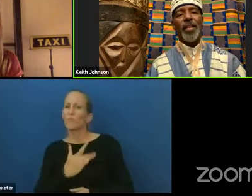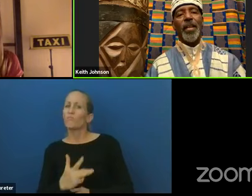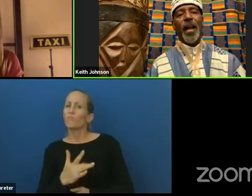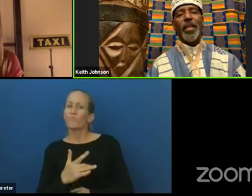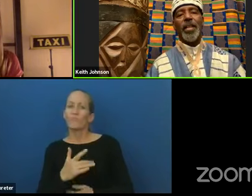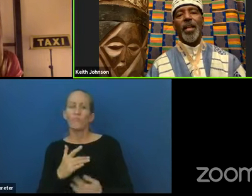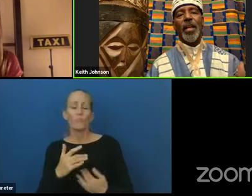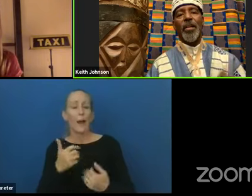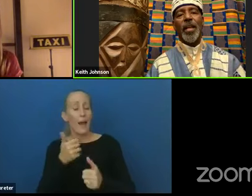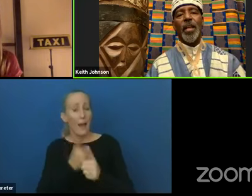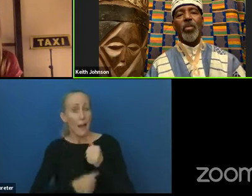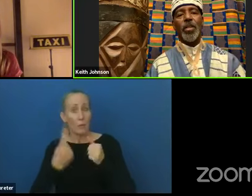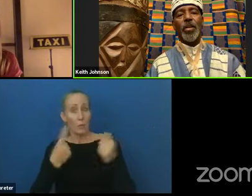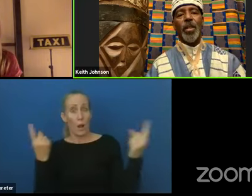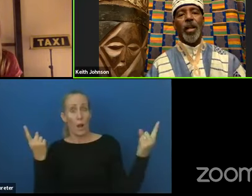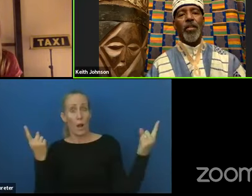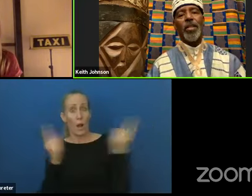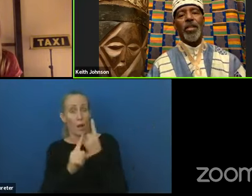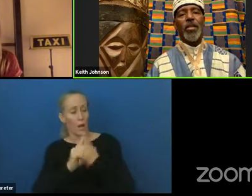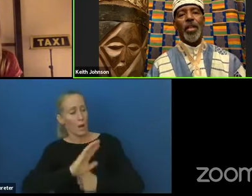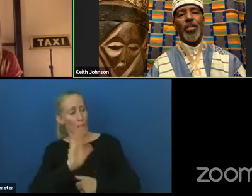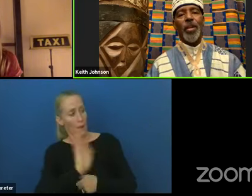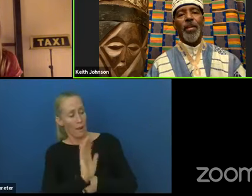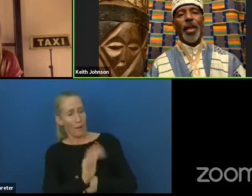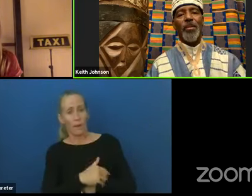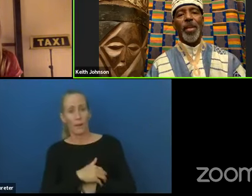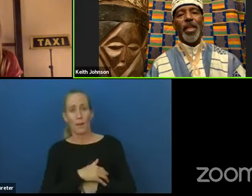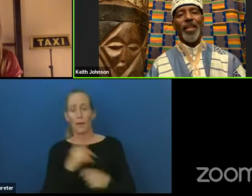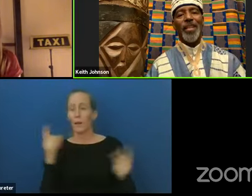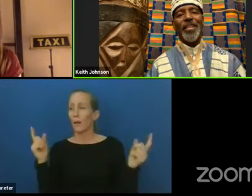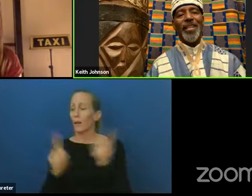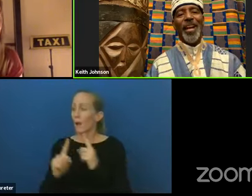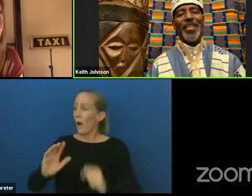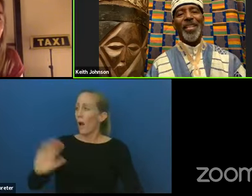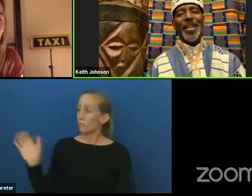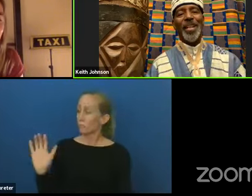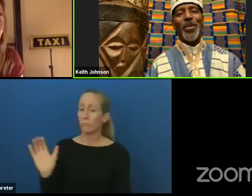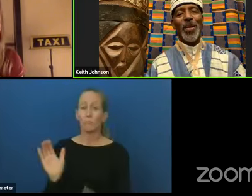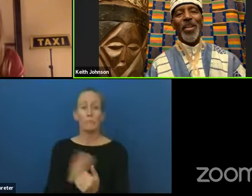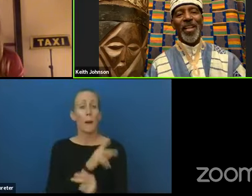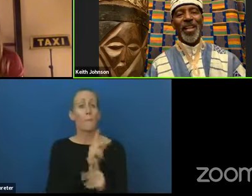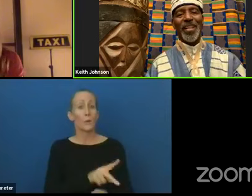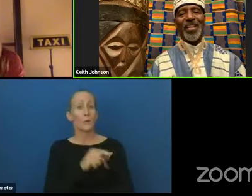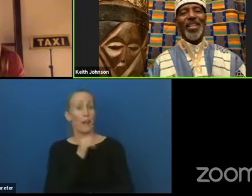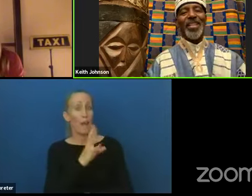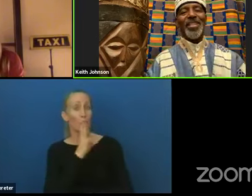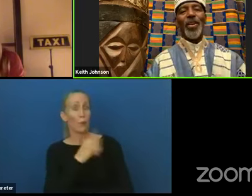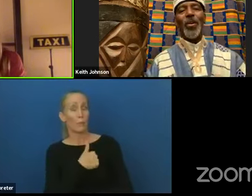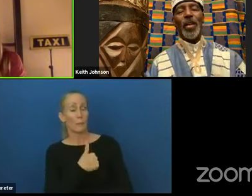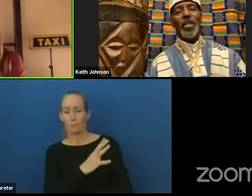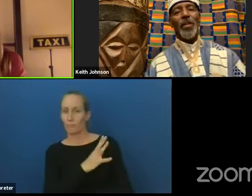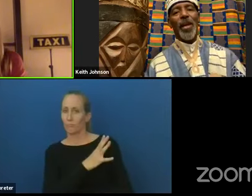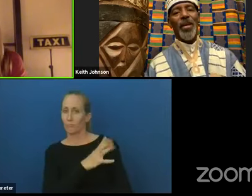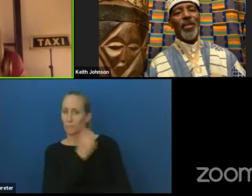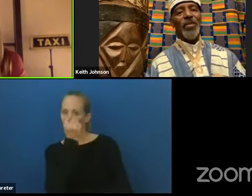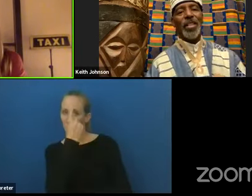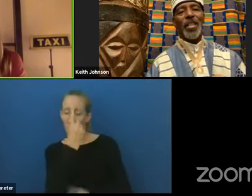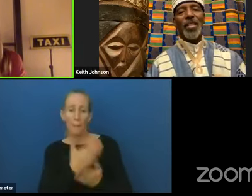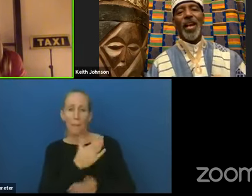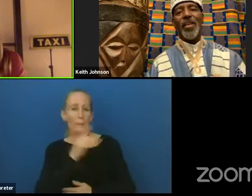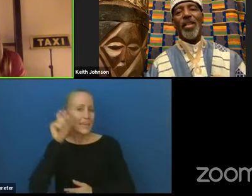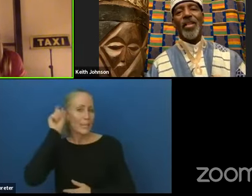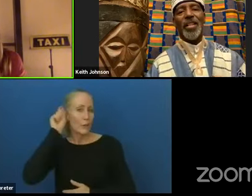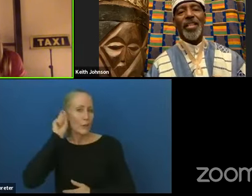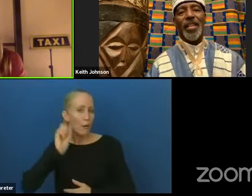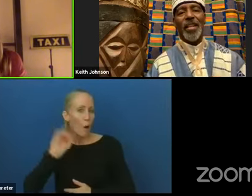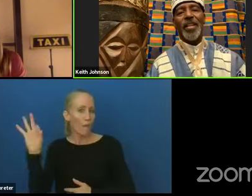fine. I said their hearing aid was turned down. So that's okay by me. I see the humor in it. So it's a matter of